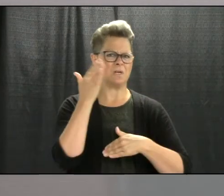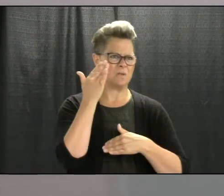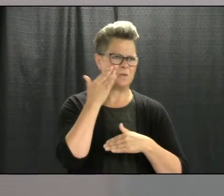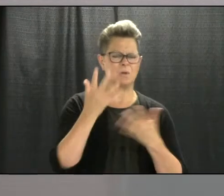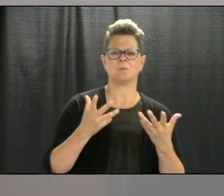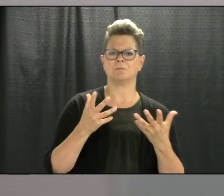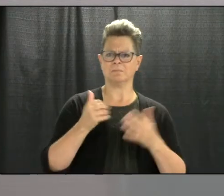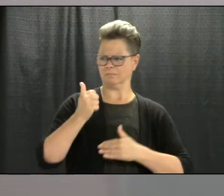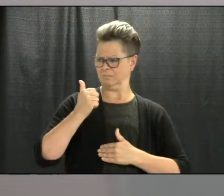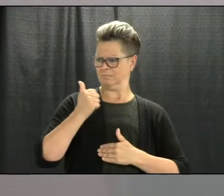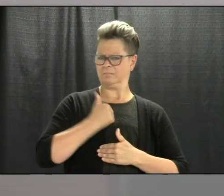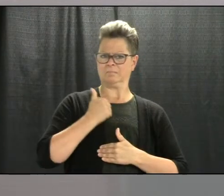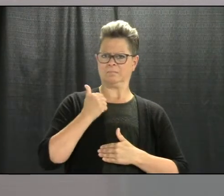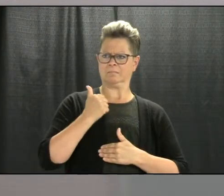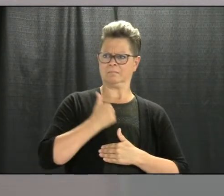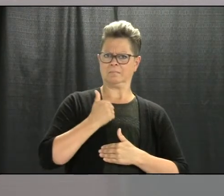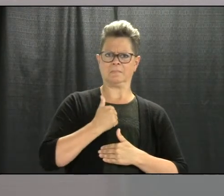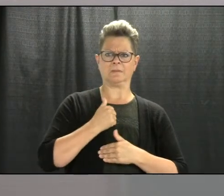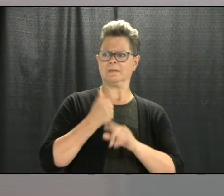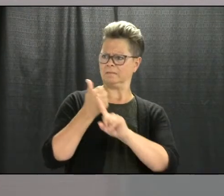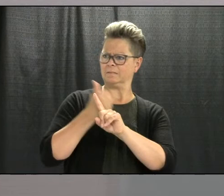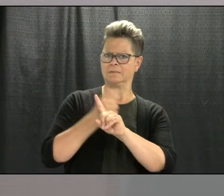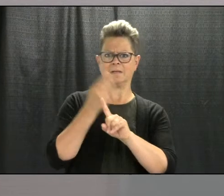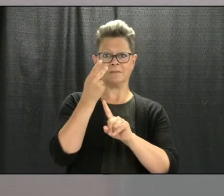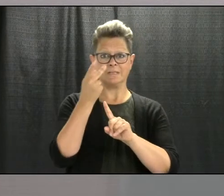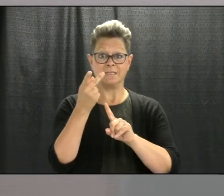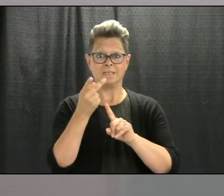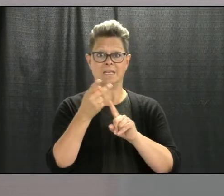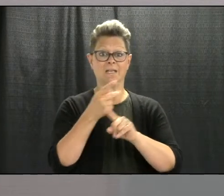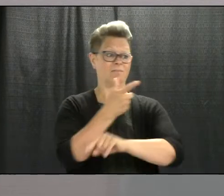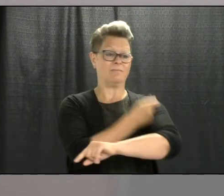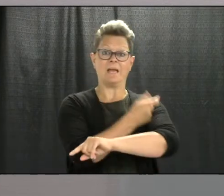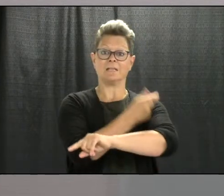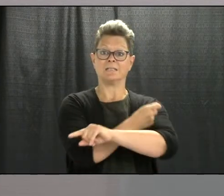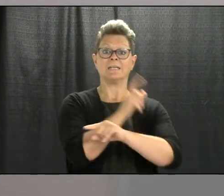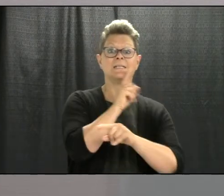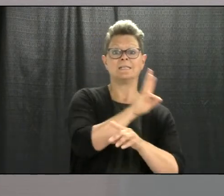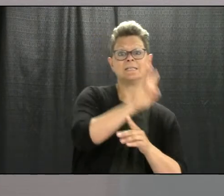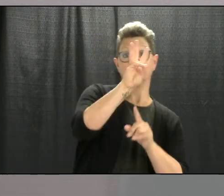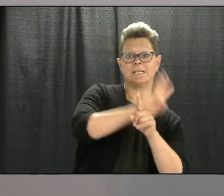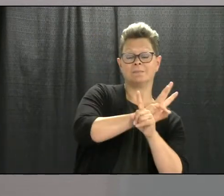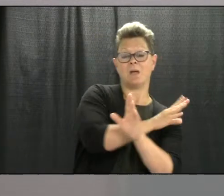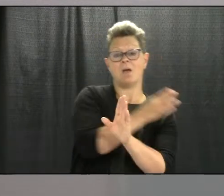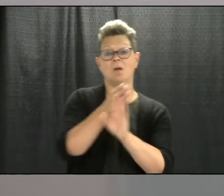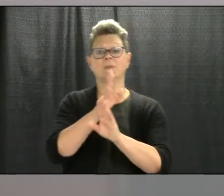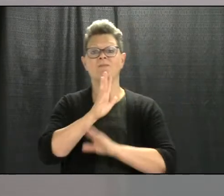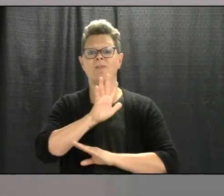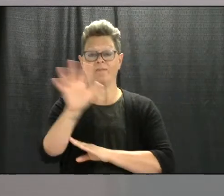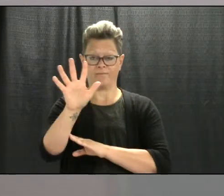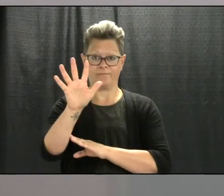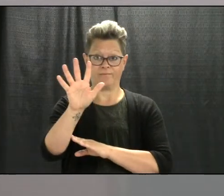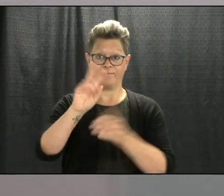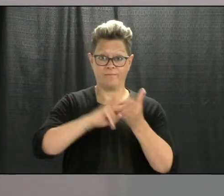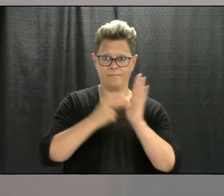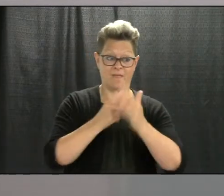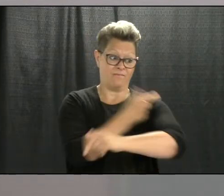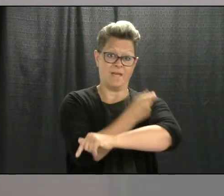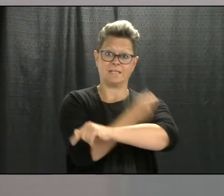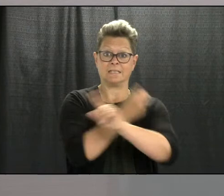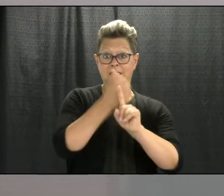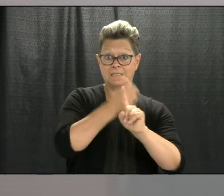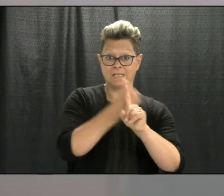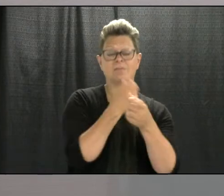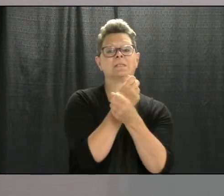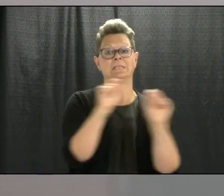Moderna's Spikevax vaccine for children aged 6 months up to 5 years of age. This means that the vaccine is considered safe